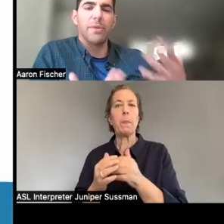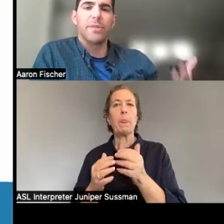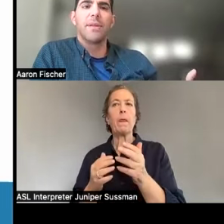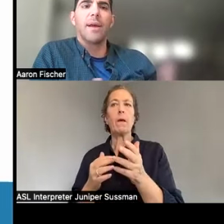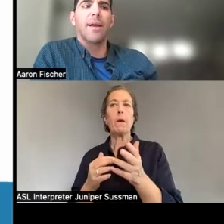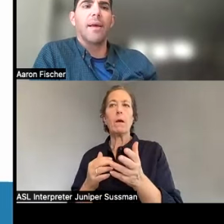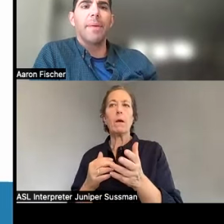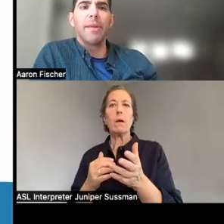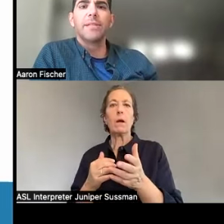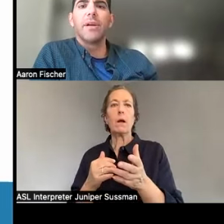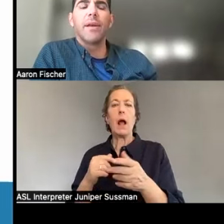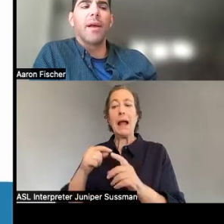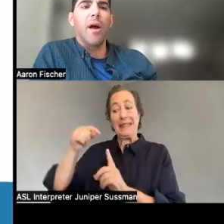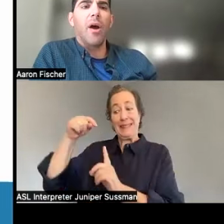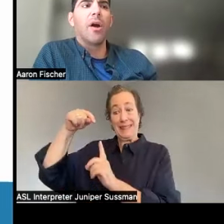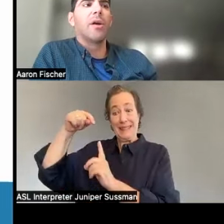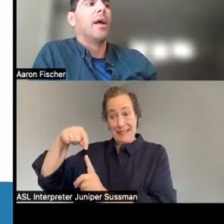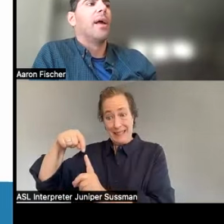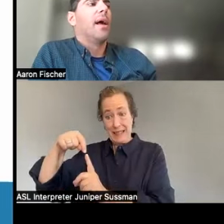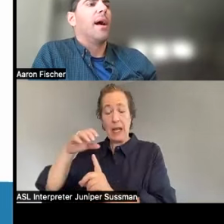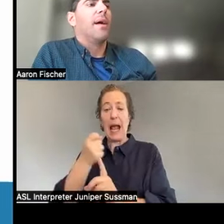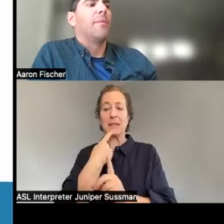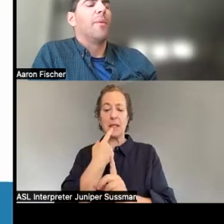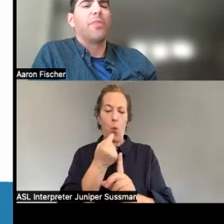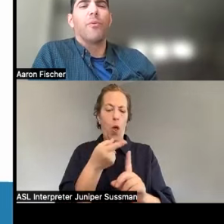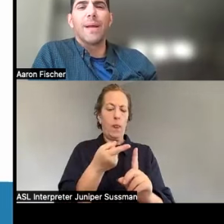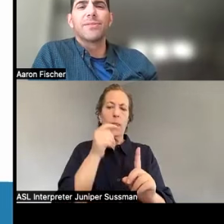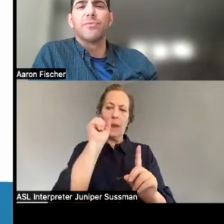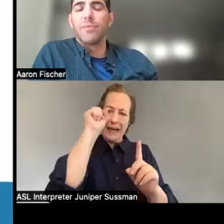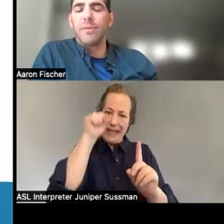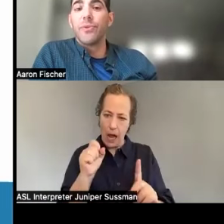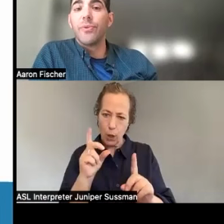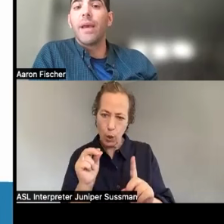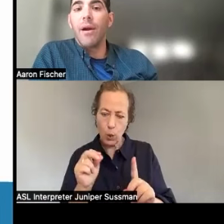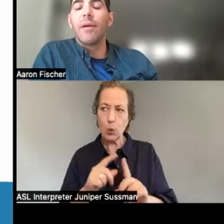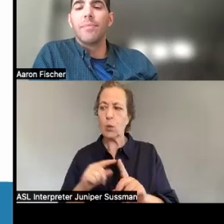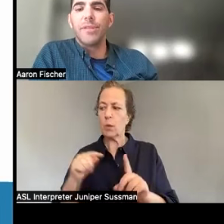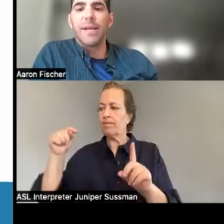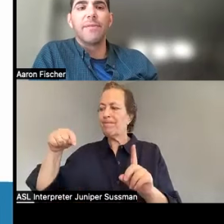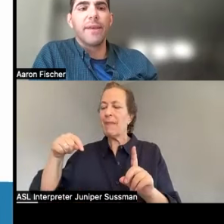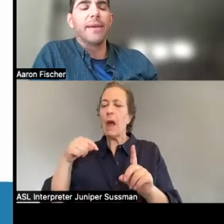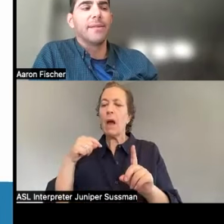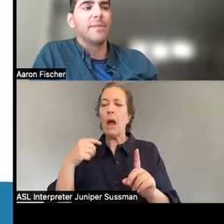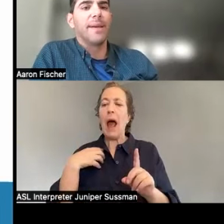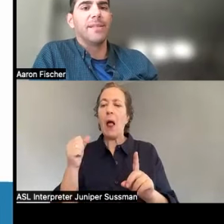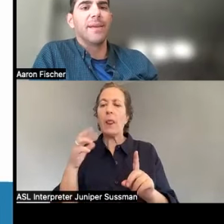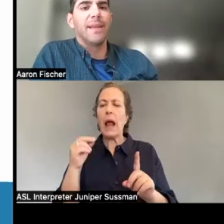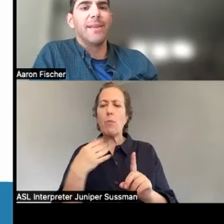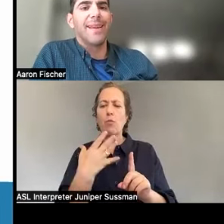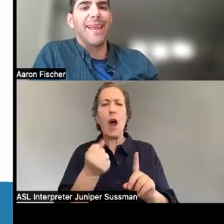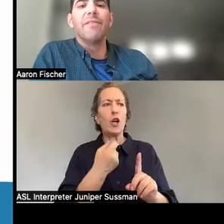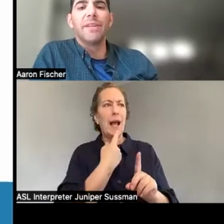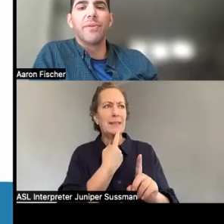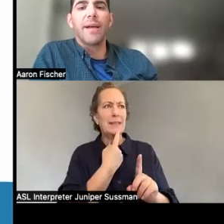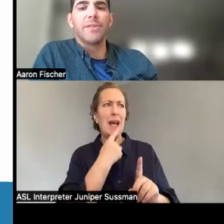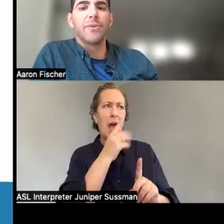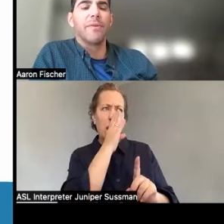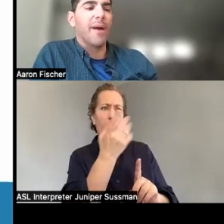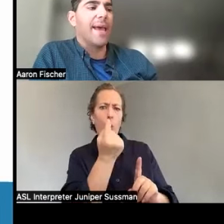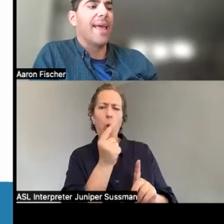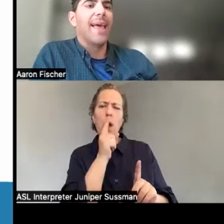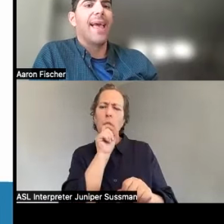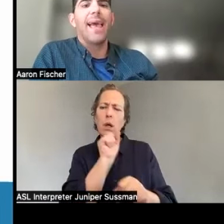the person's abilities are, what the risks truly are objectively in an